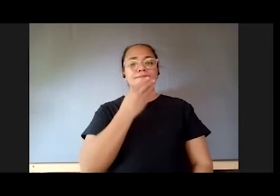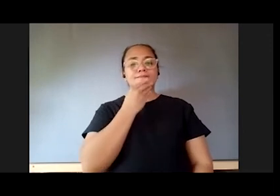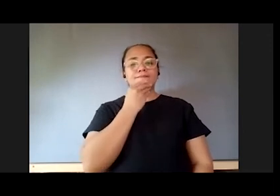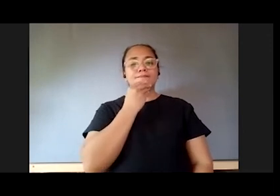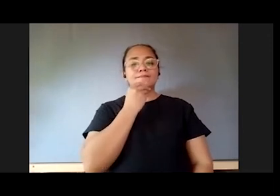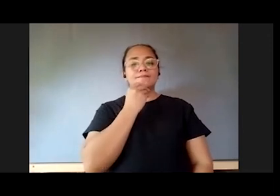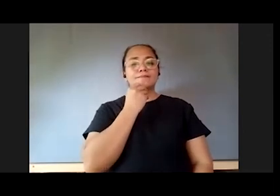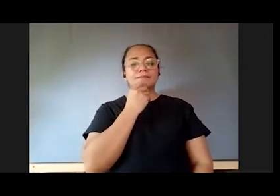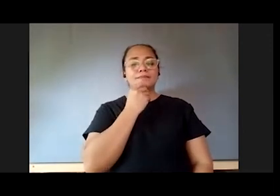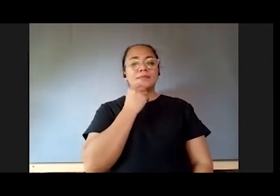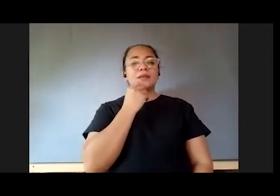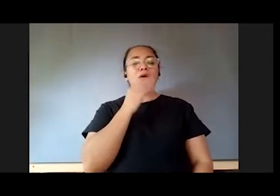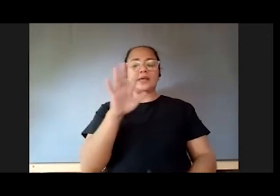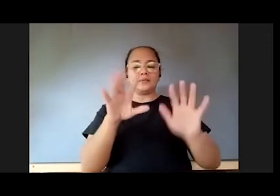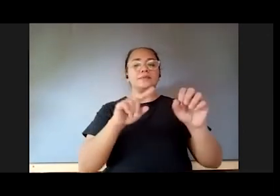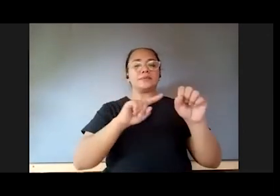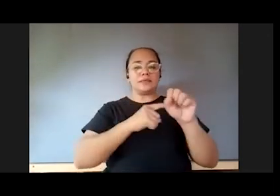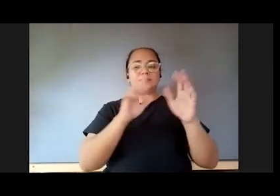Okay, let's start again at number 1.